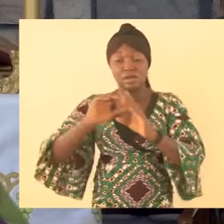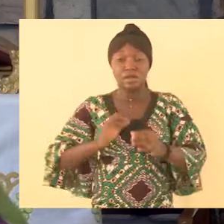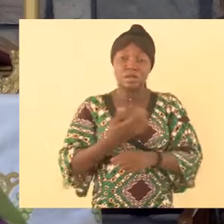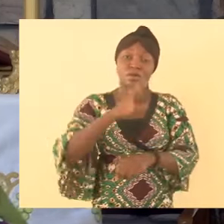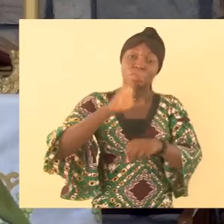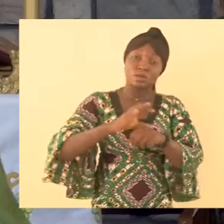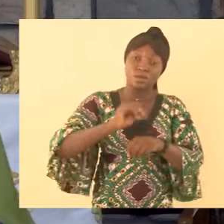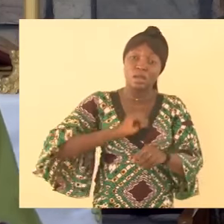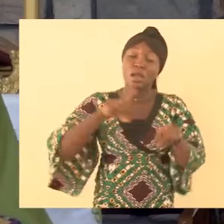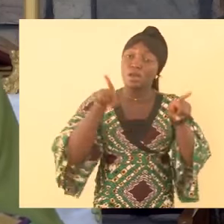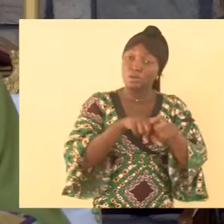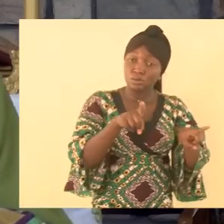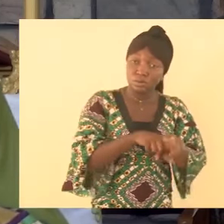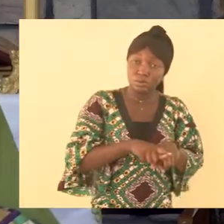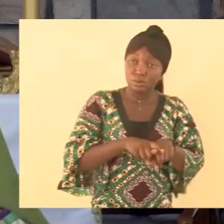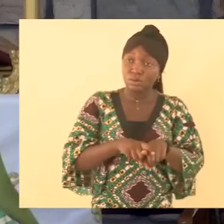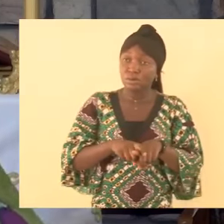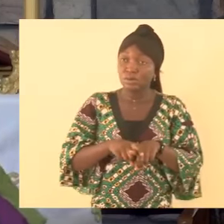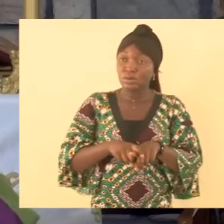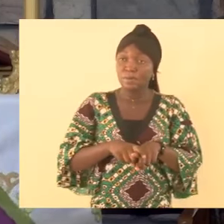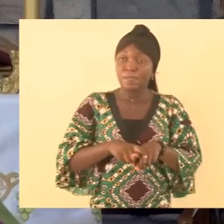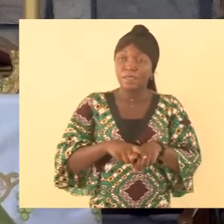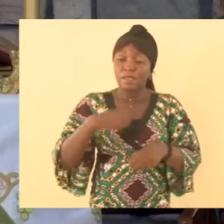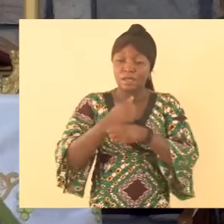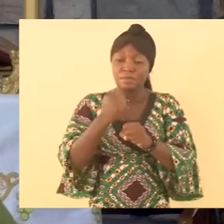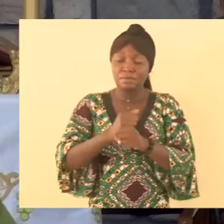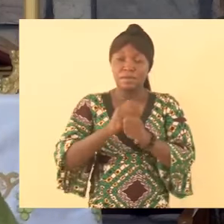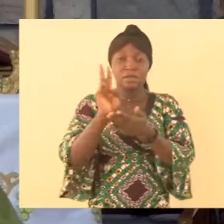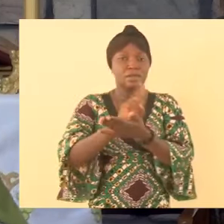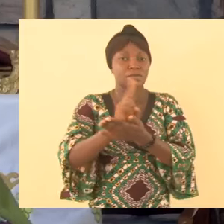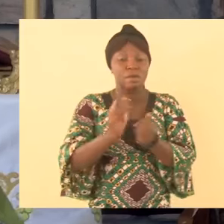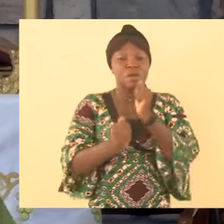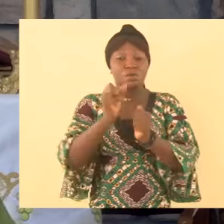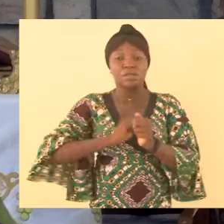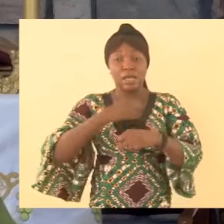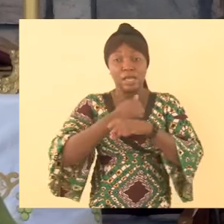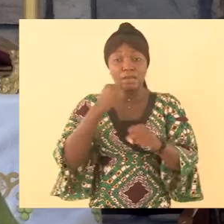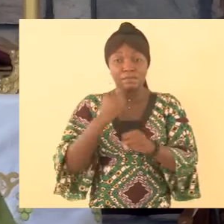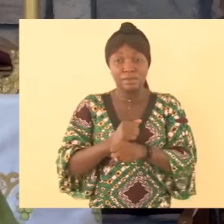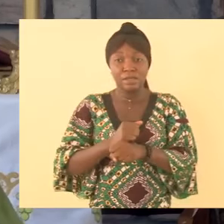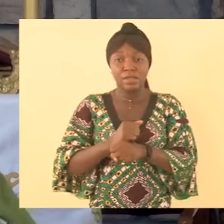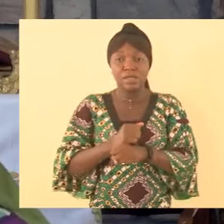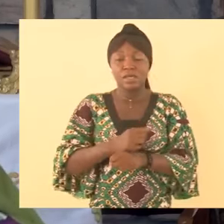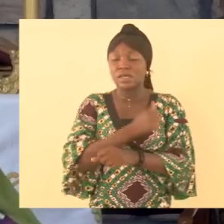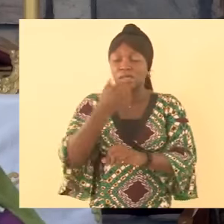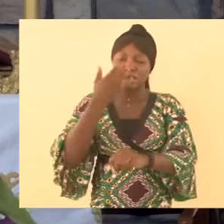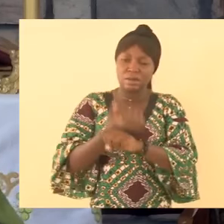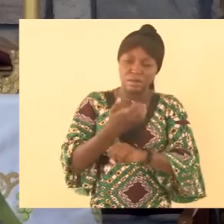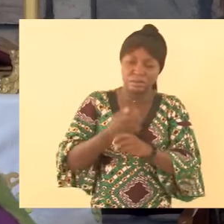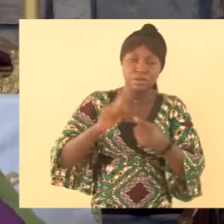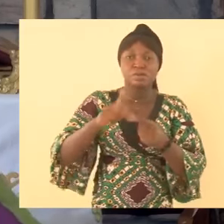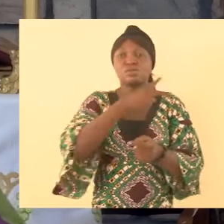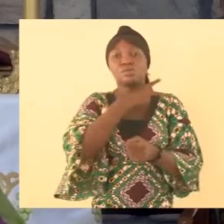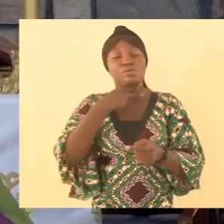our churches. I also released a video in which I made a passionate plea